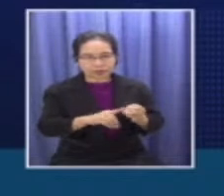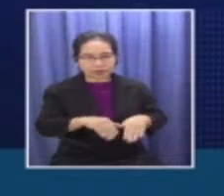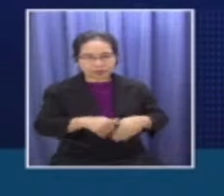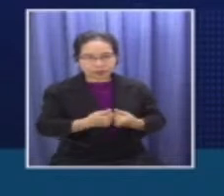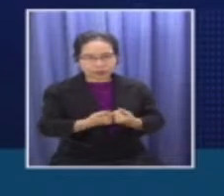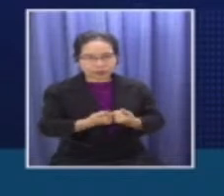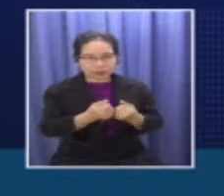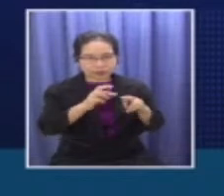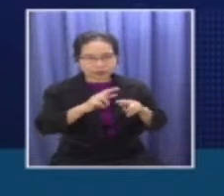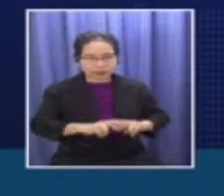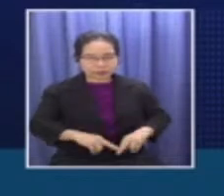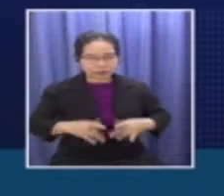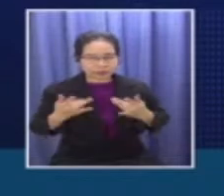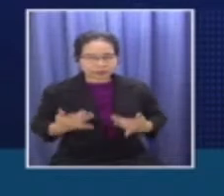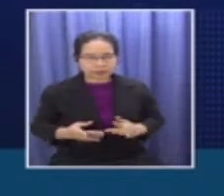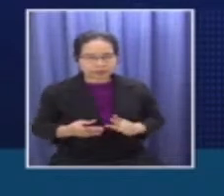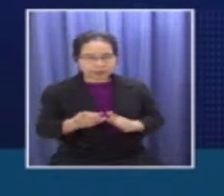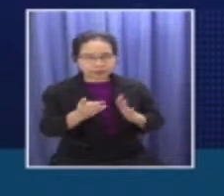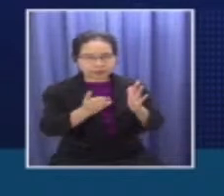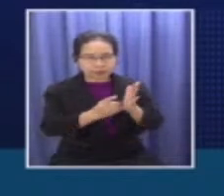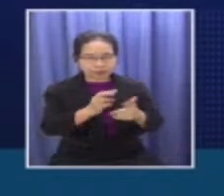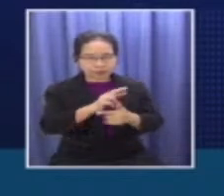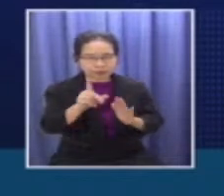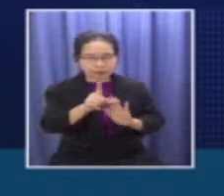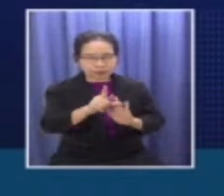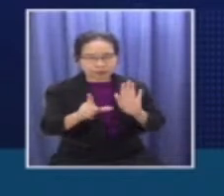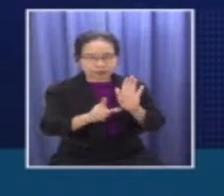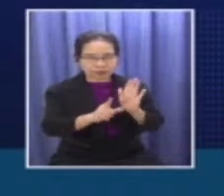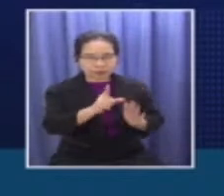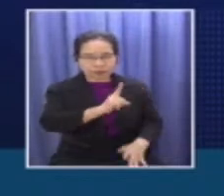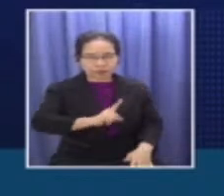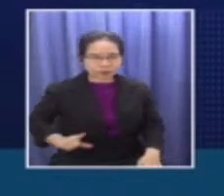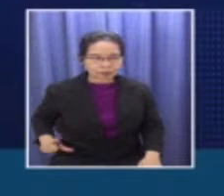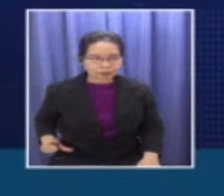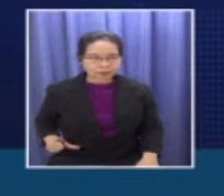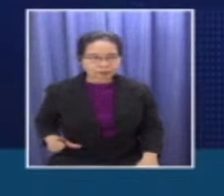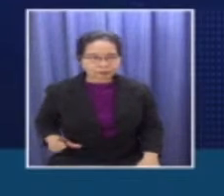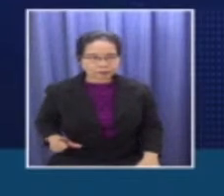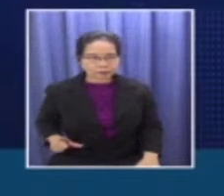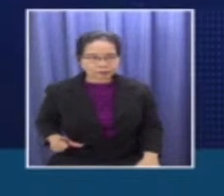bɛhunu ɛyɛ aboa no asekyerɛ paa ne sɛ